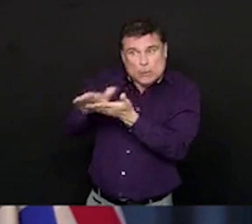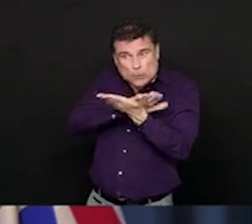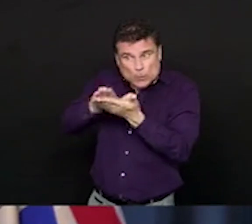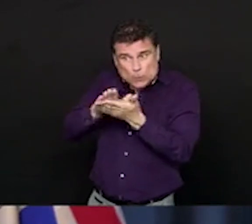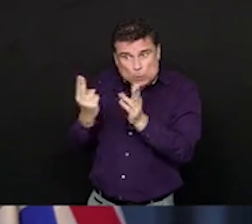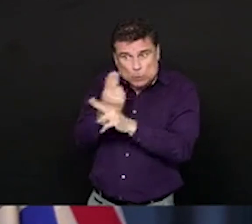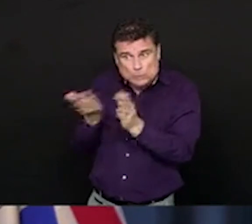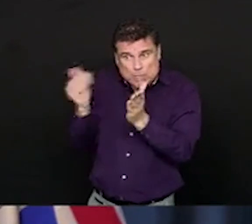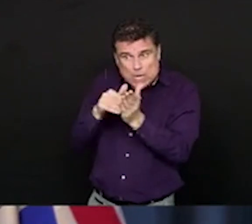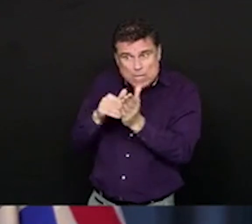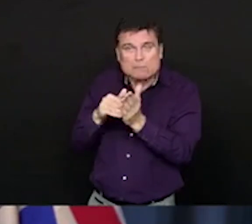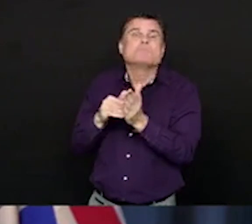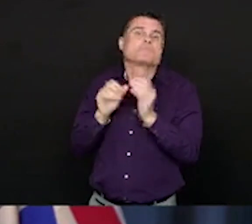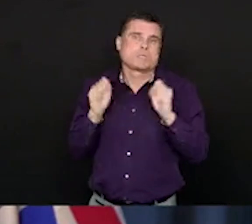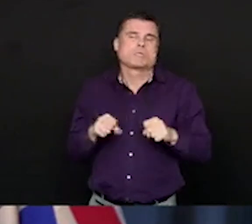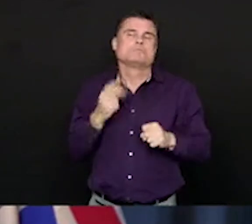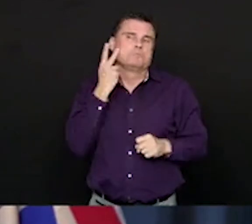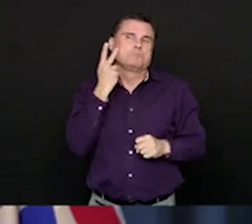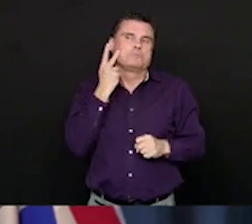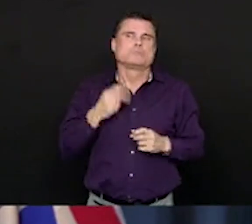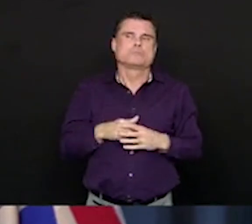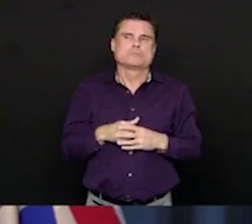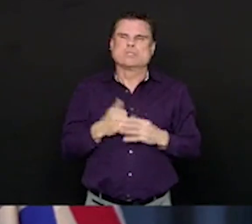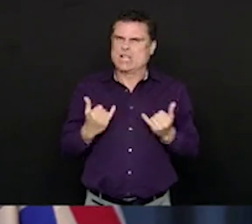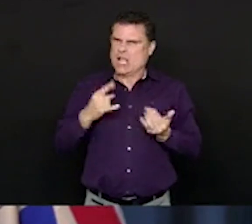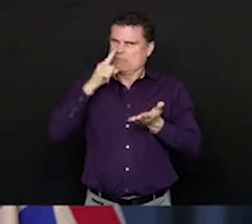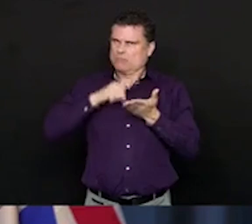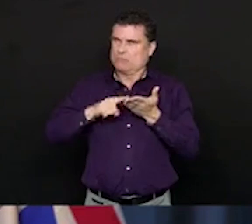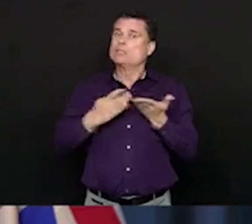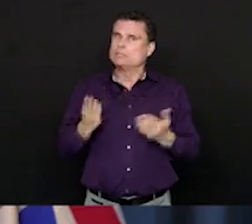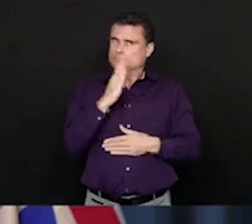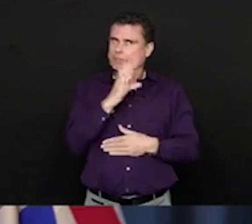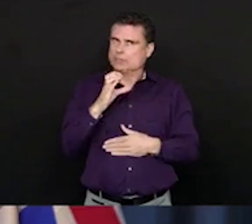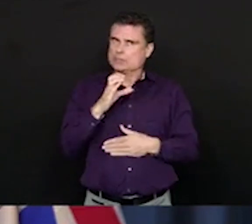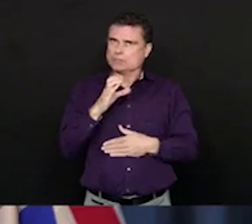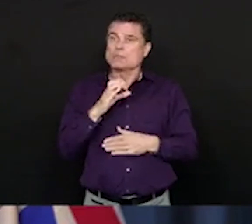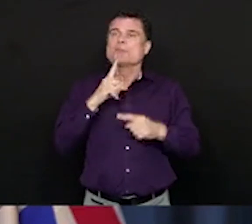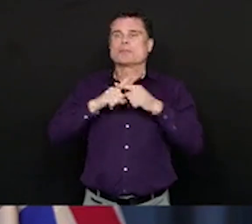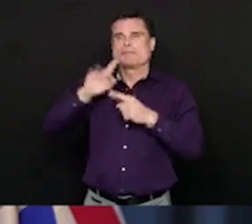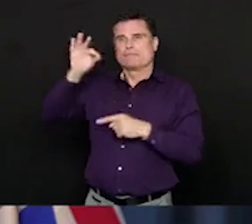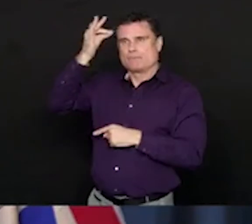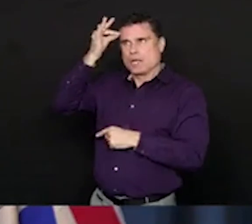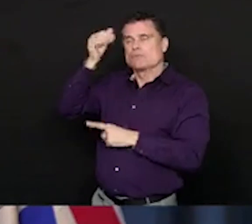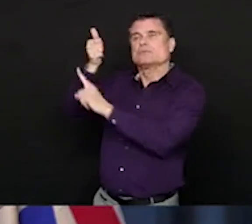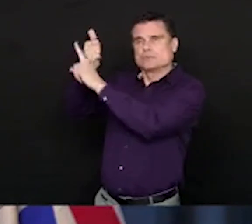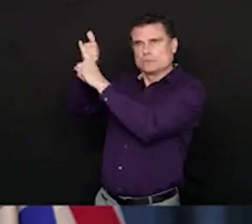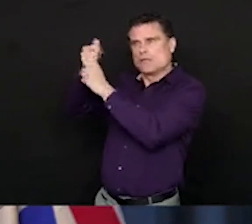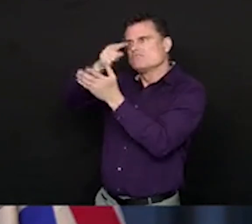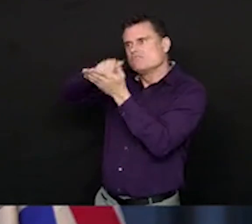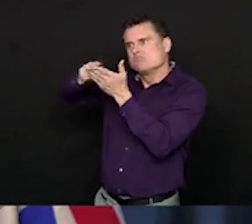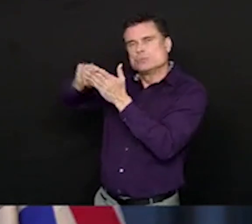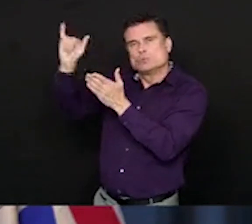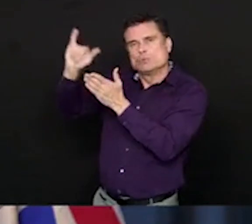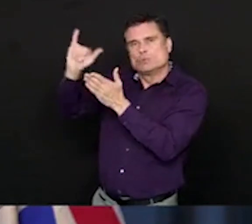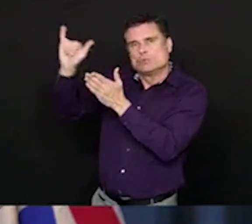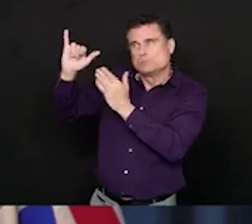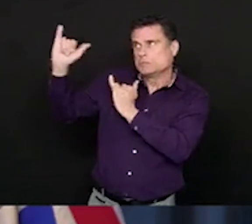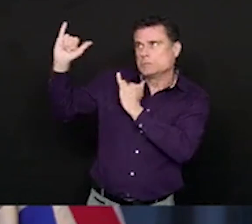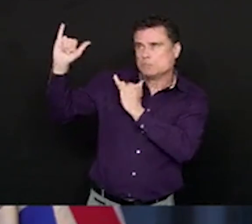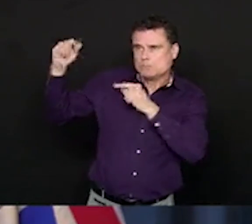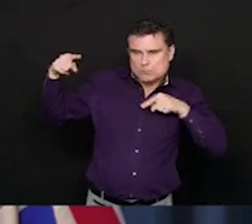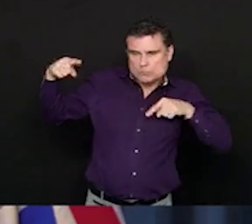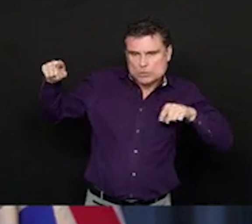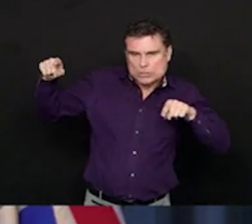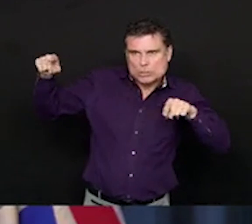and there's been some work already, and the federal government is also looking at that and across the country on how we could